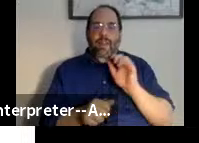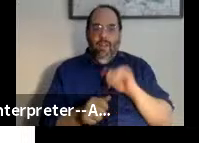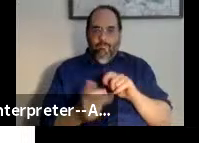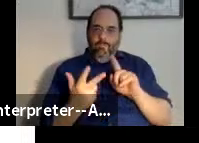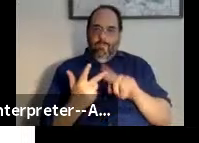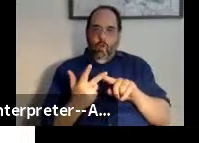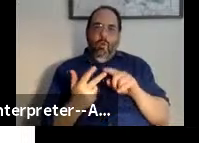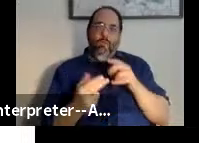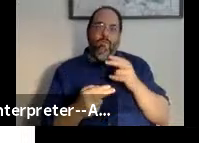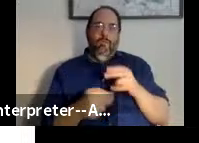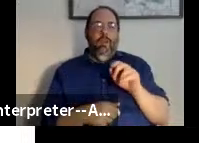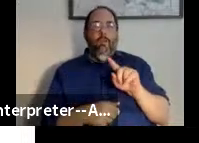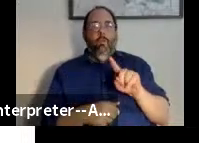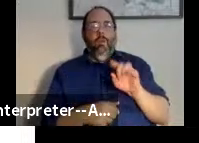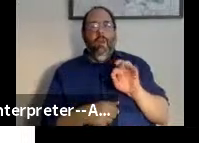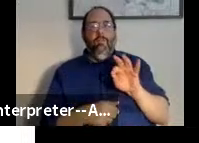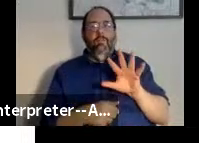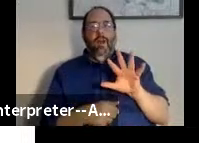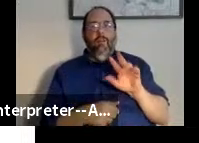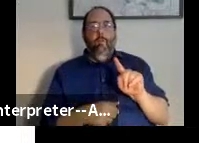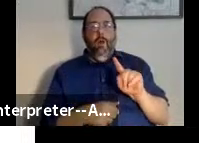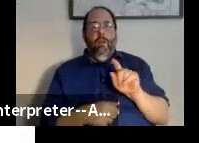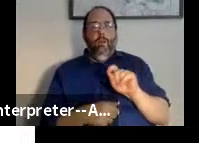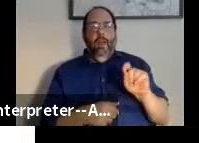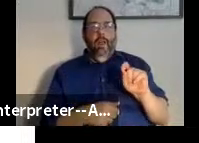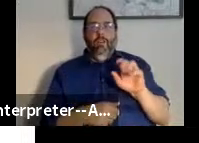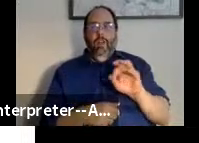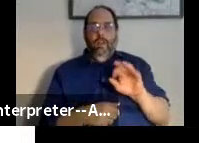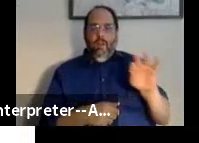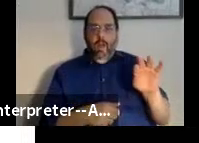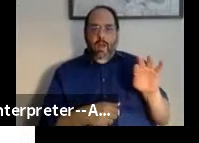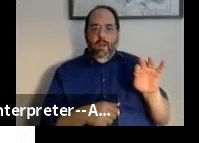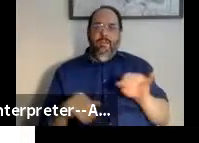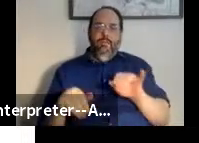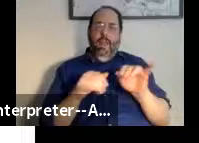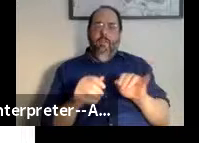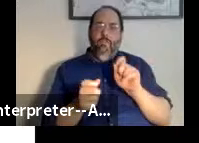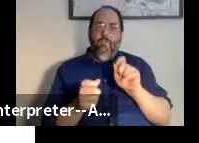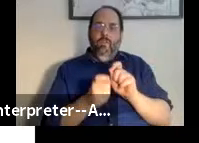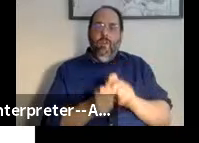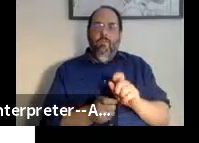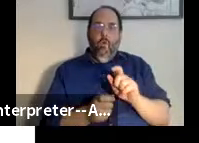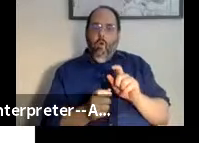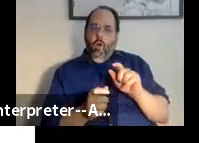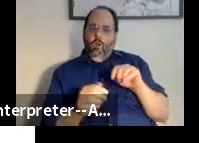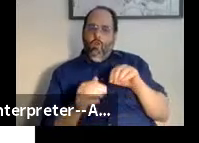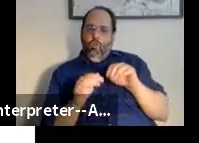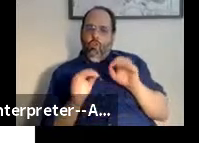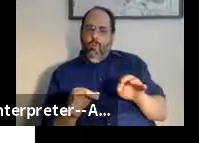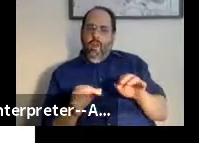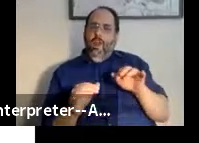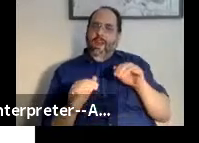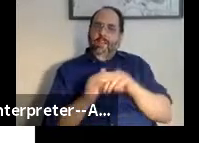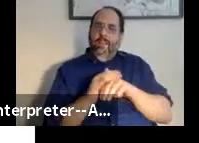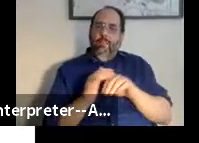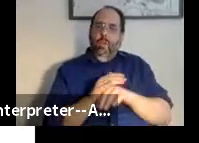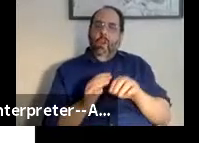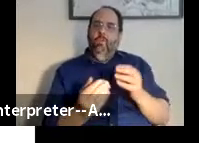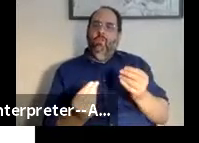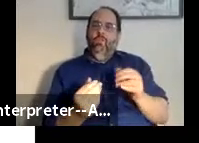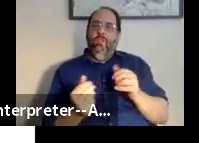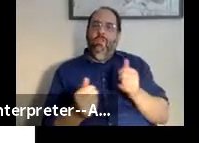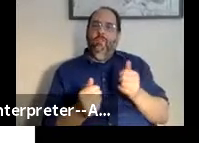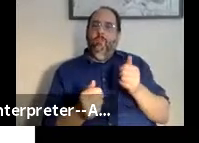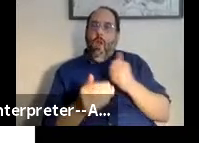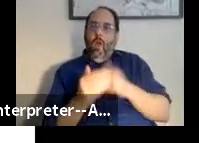F1951-99, standard specification for the determination of accessibility of surface systems under and around playground equipment. Now there's been